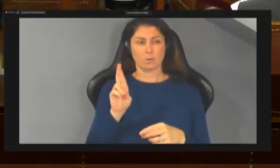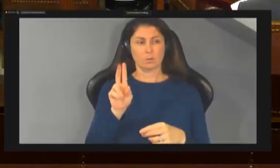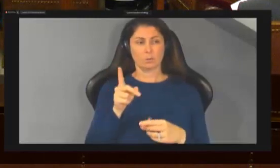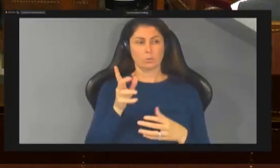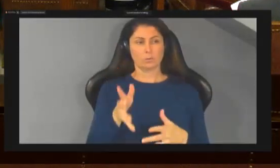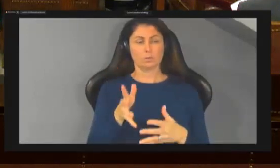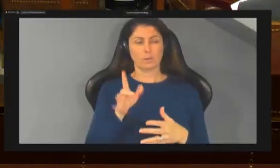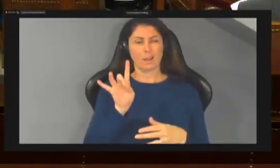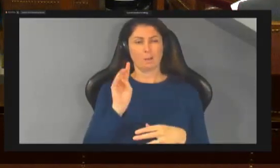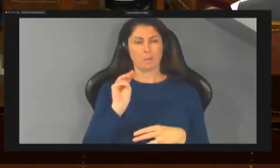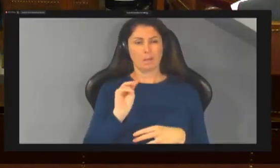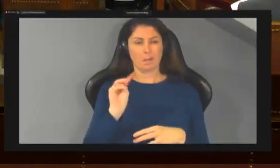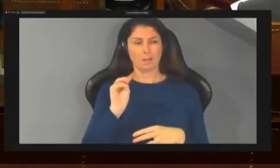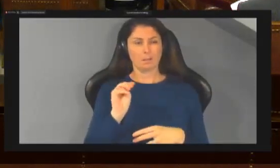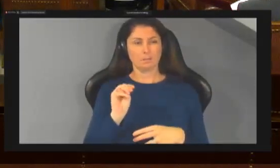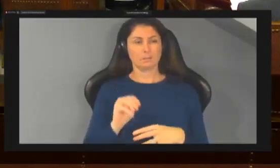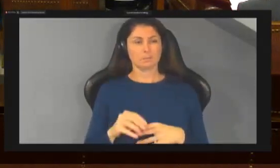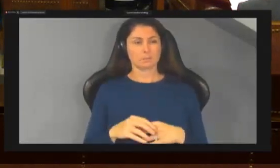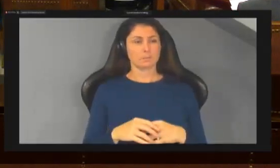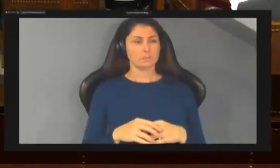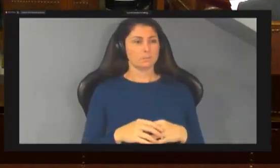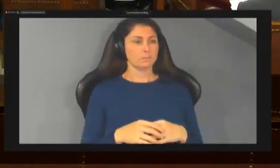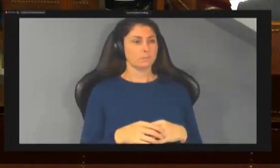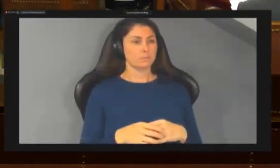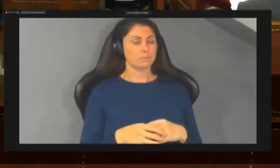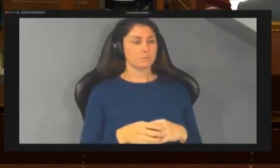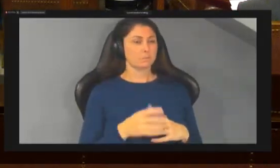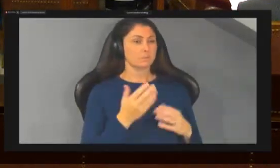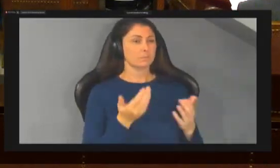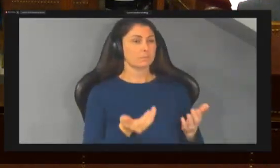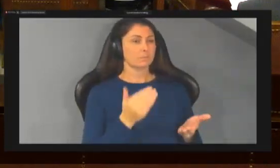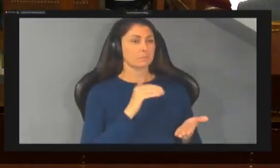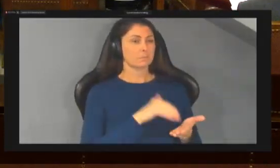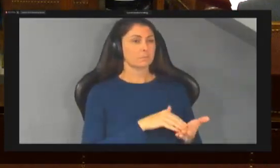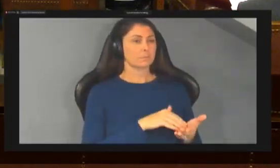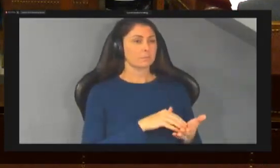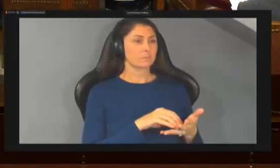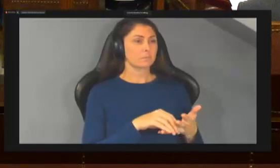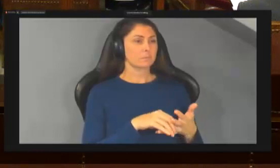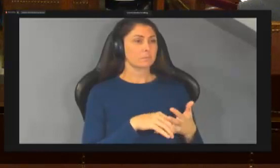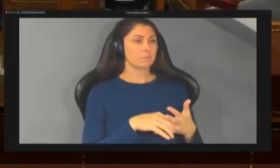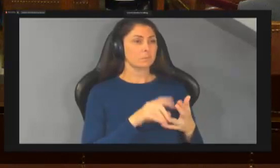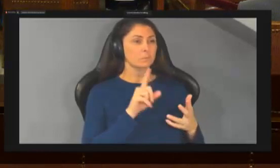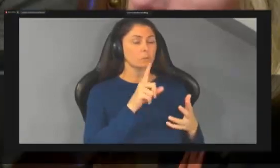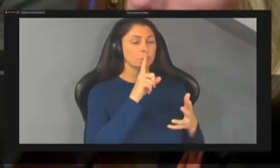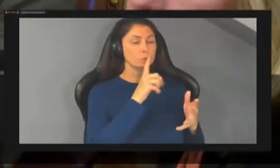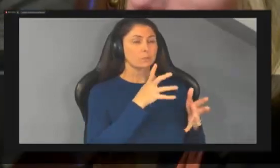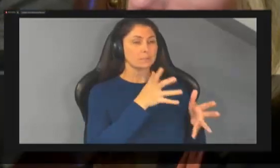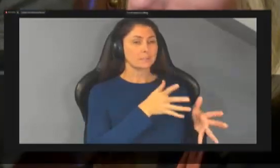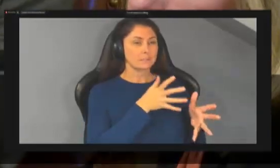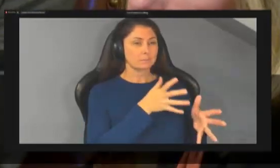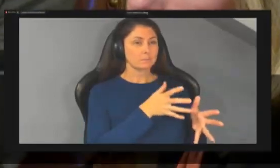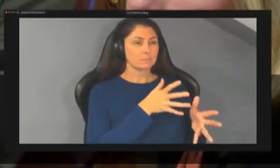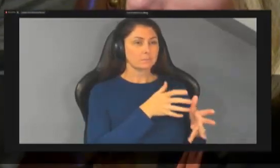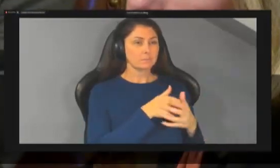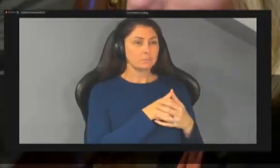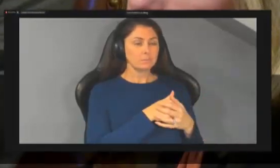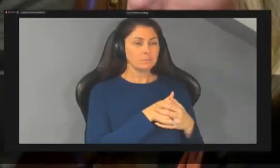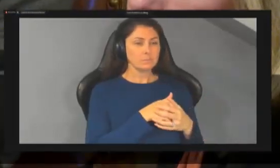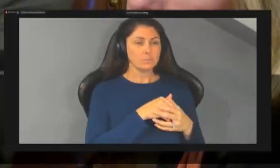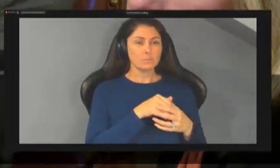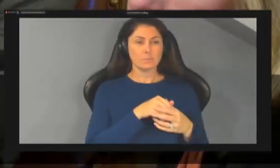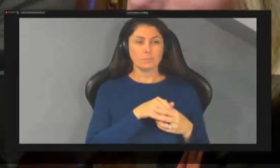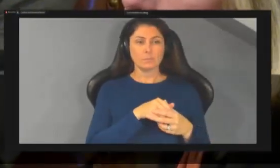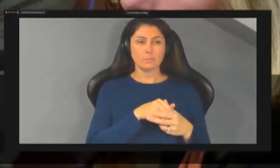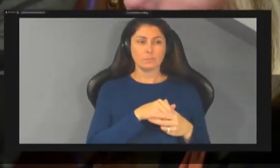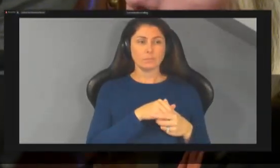million or something? It's 7 million. Okay. Again, we don't know. No, no, but what's just sitting just... So there's $7 million. There are funds right